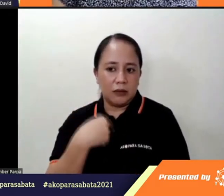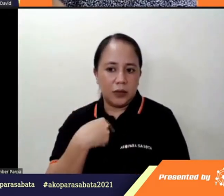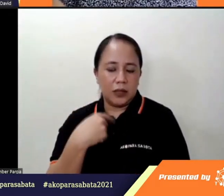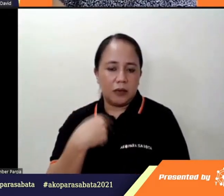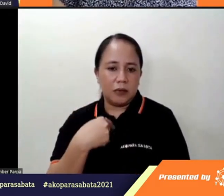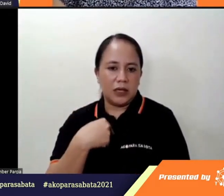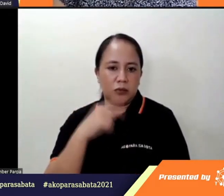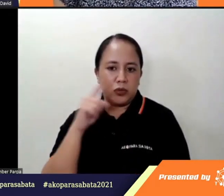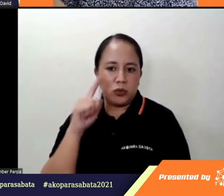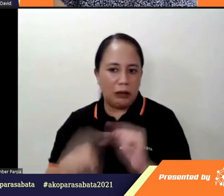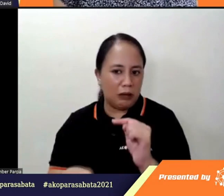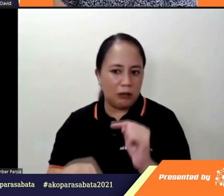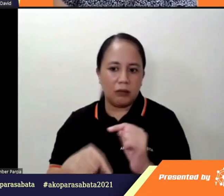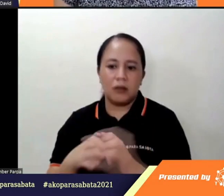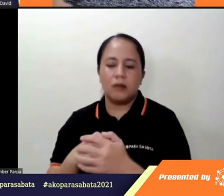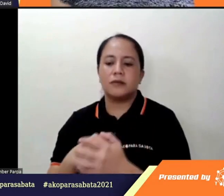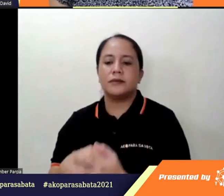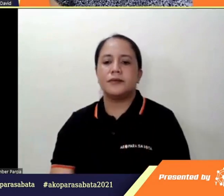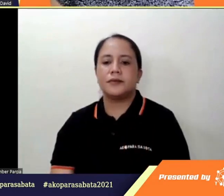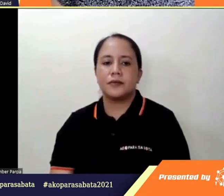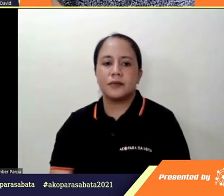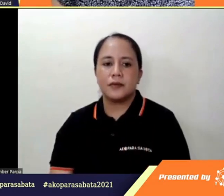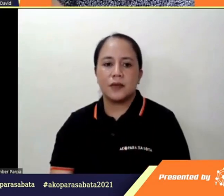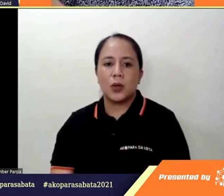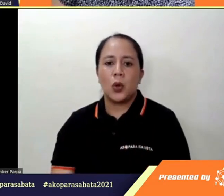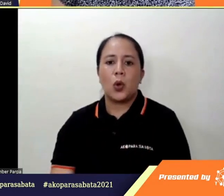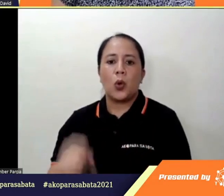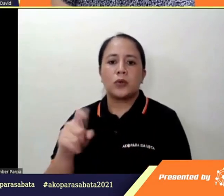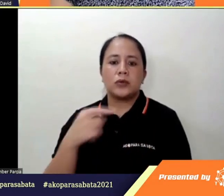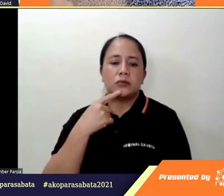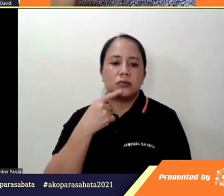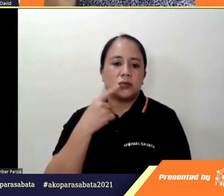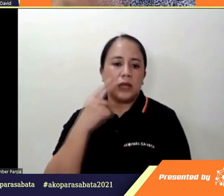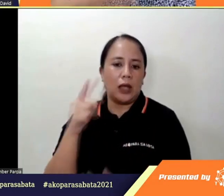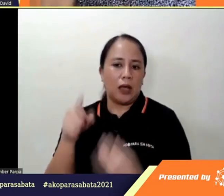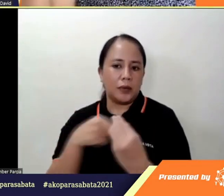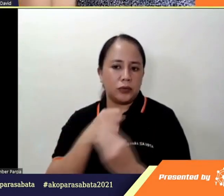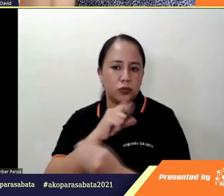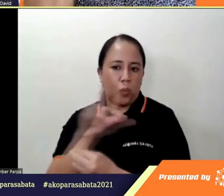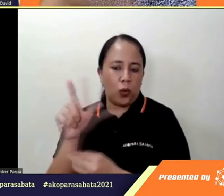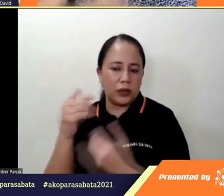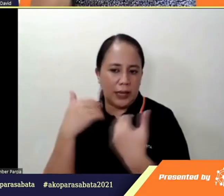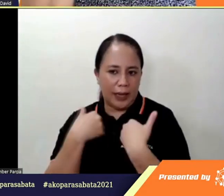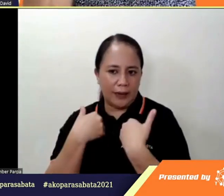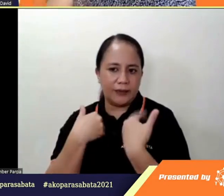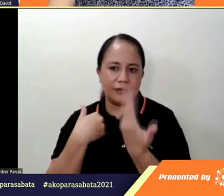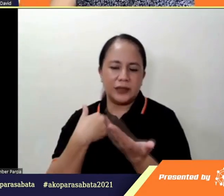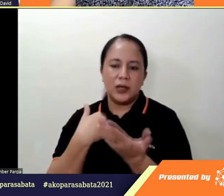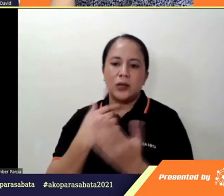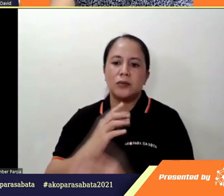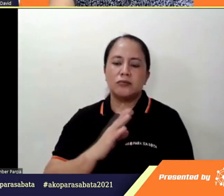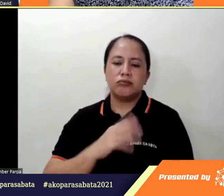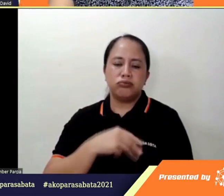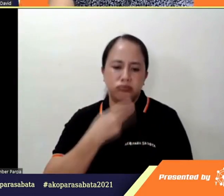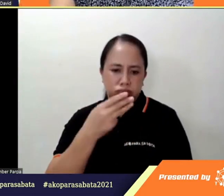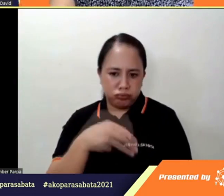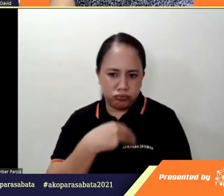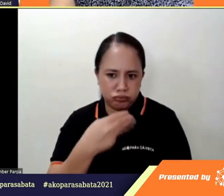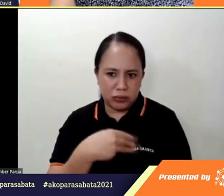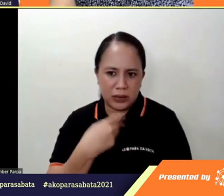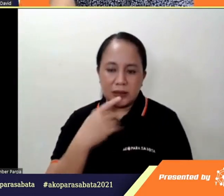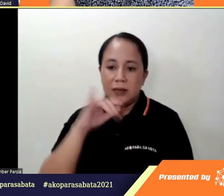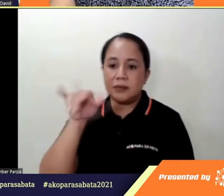ko kaya, you know. Okay, speaking of everybody having their highs and lows, sabi ni